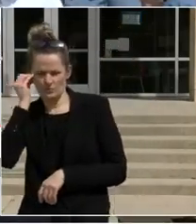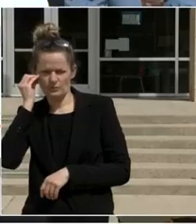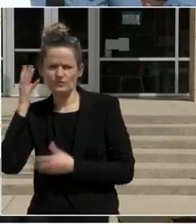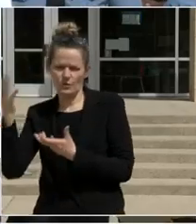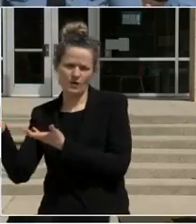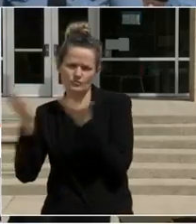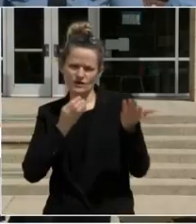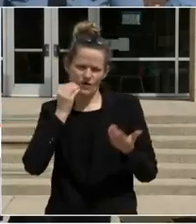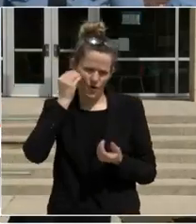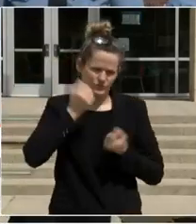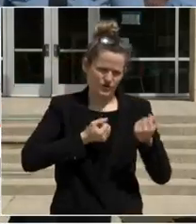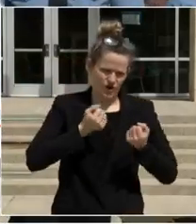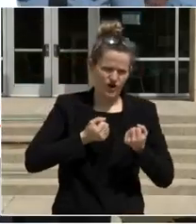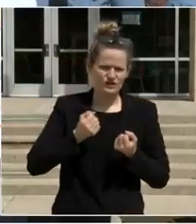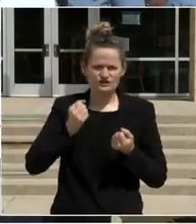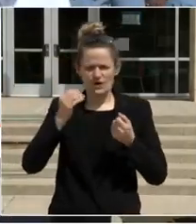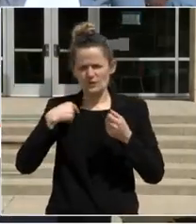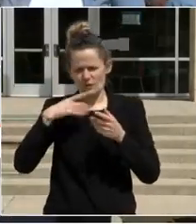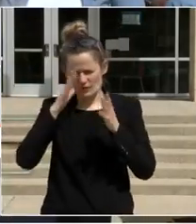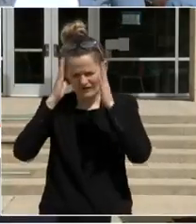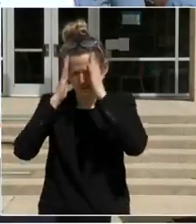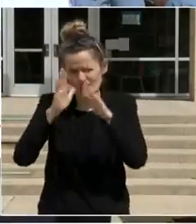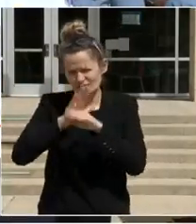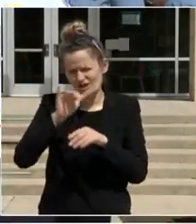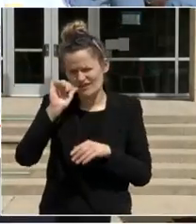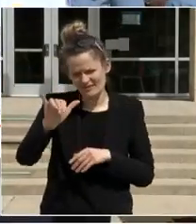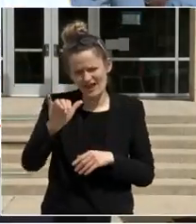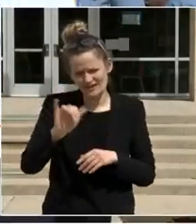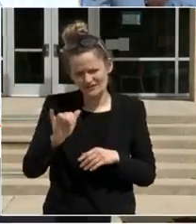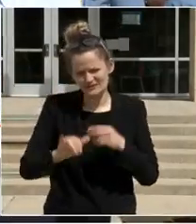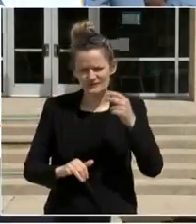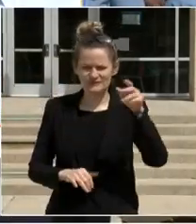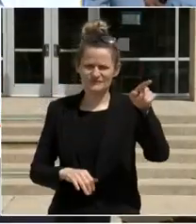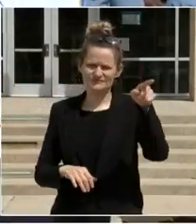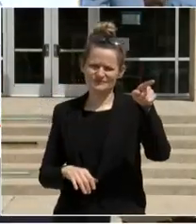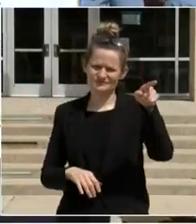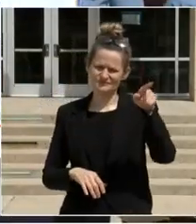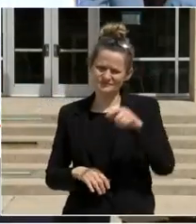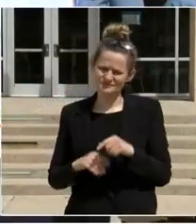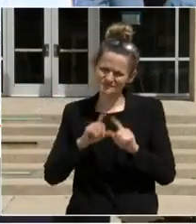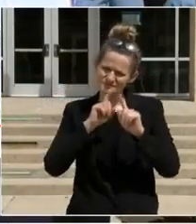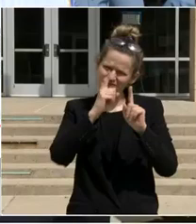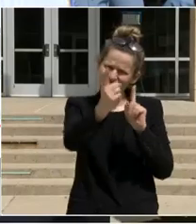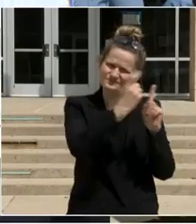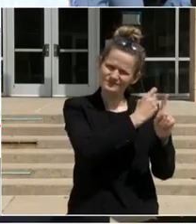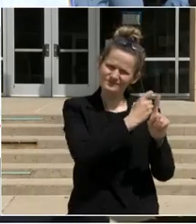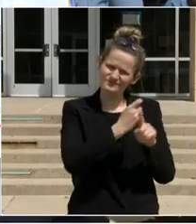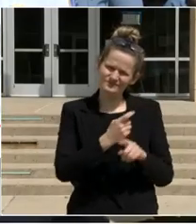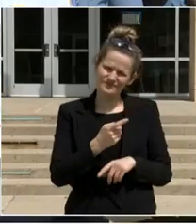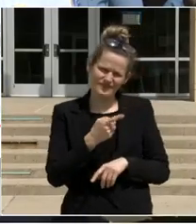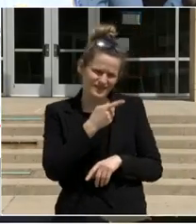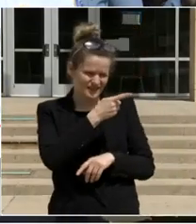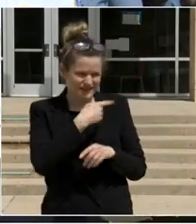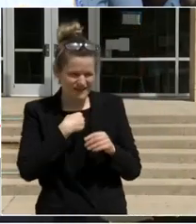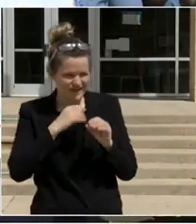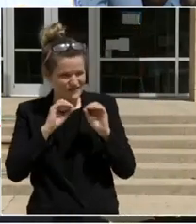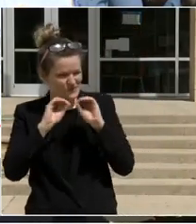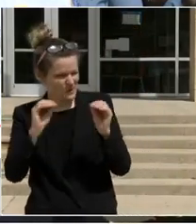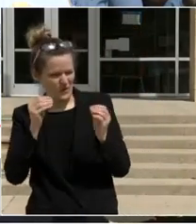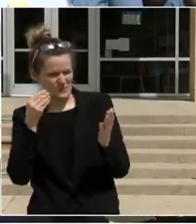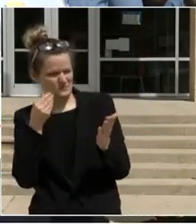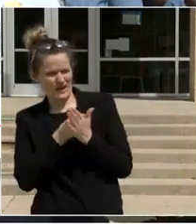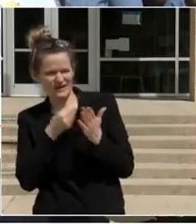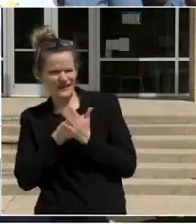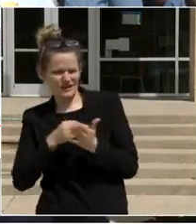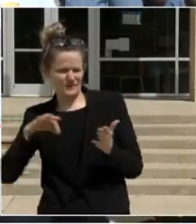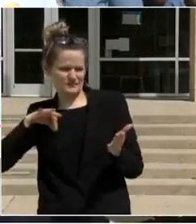are the ones that we want to focus on today. So there's no There's no also- monetary bonus for staying on past, or